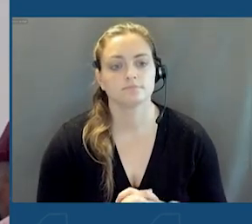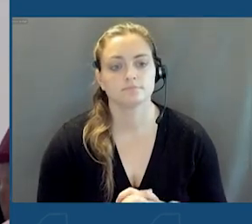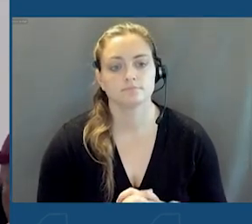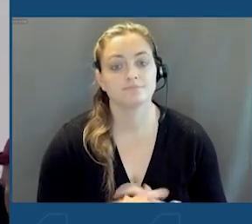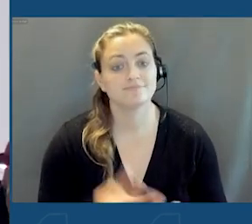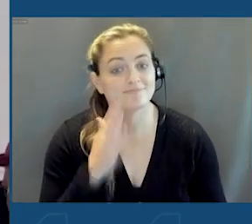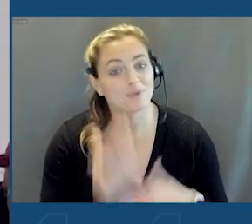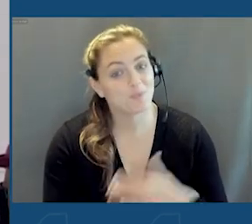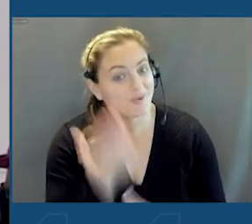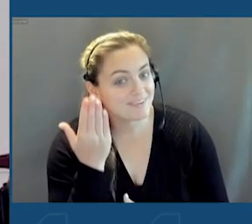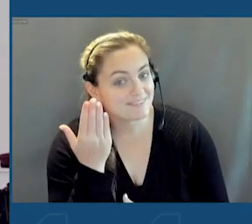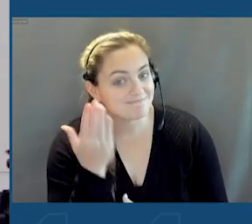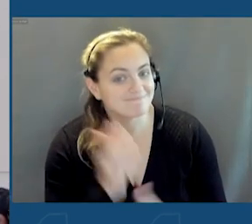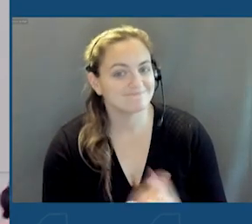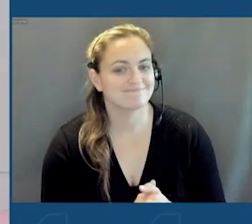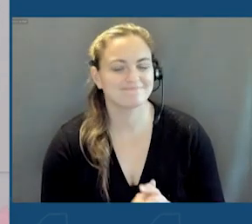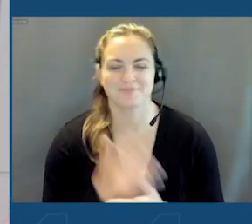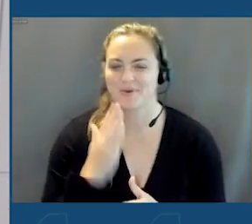Good morning.